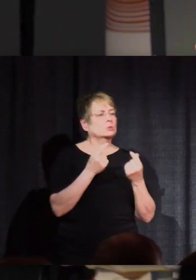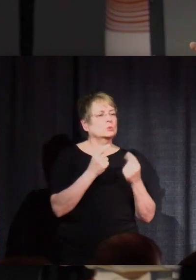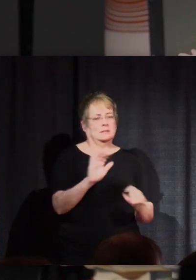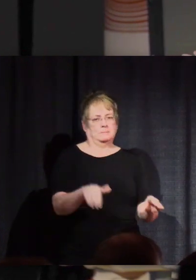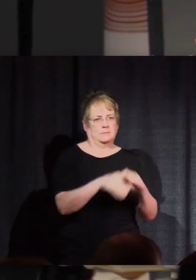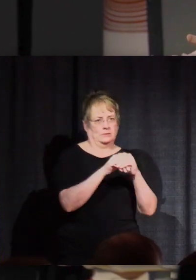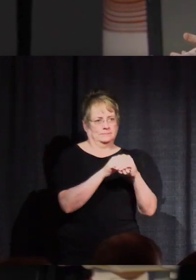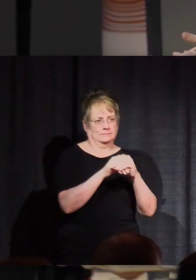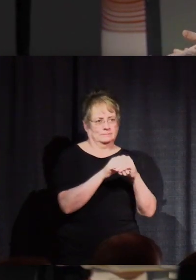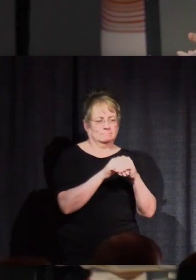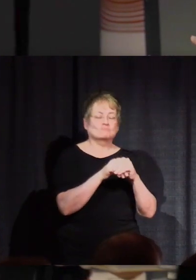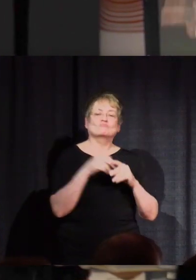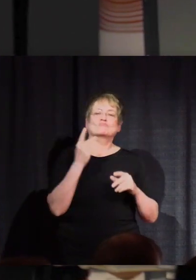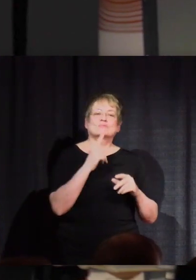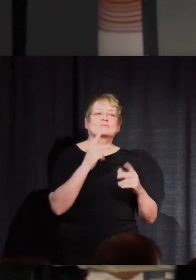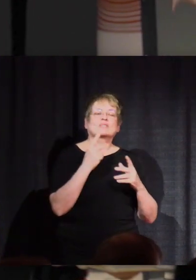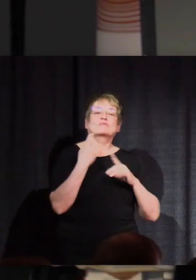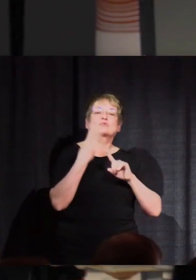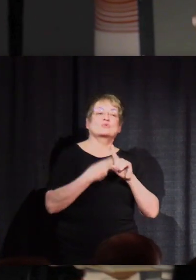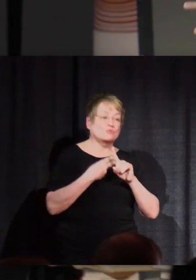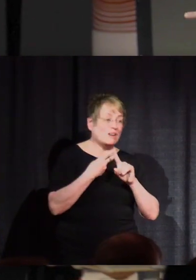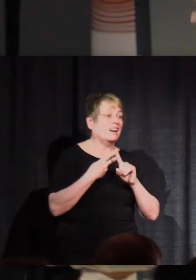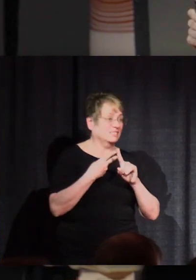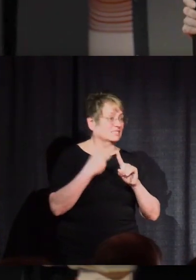to that idea. So we got married after 2 months.